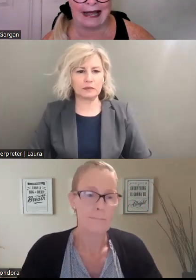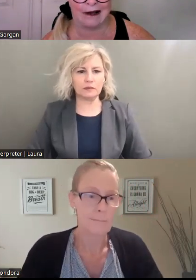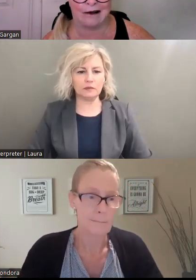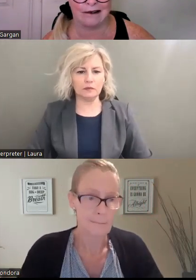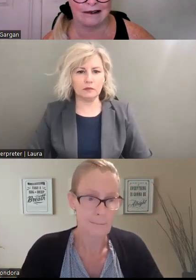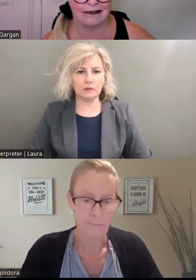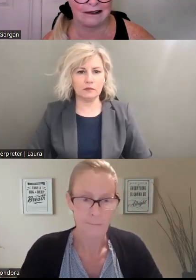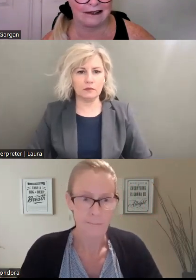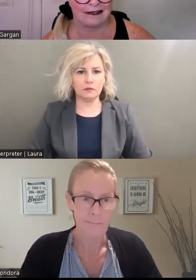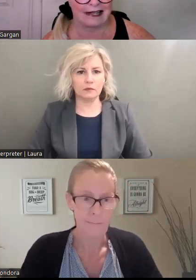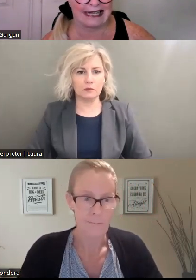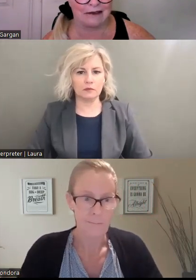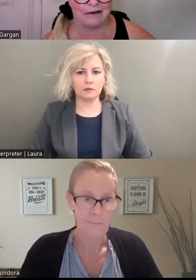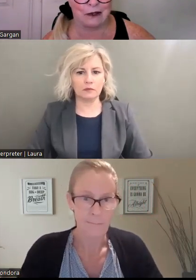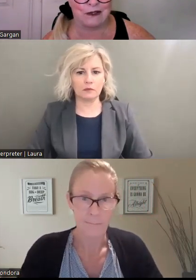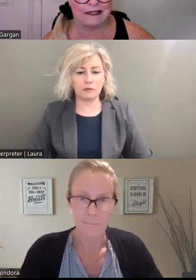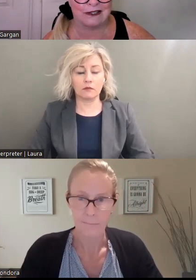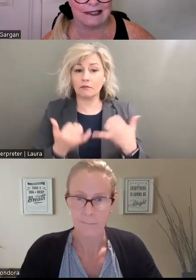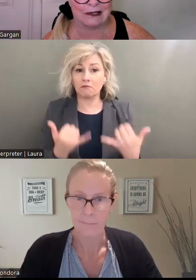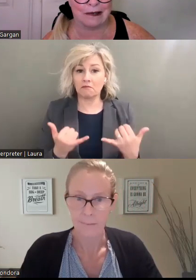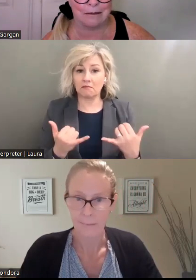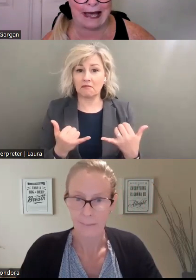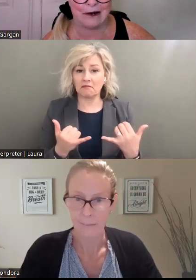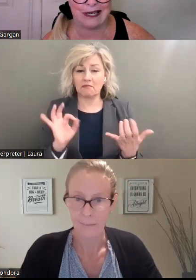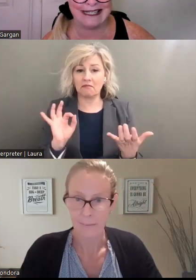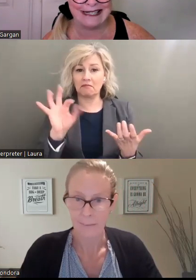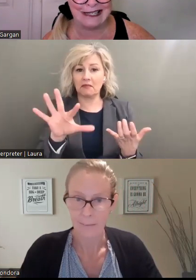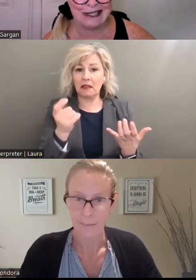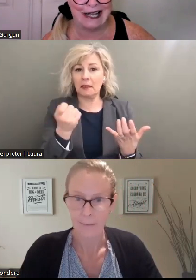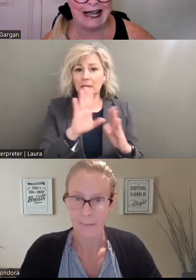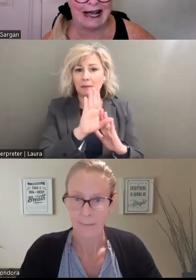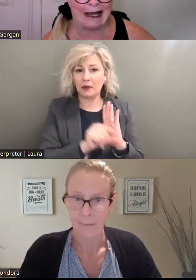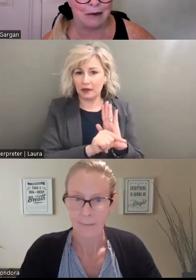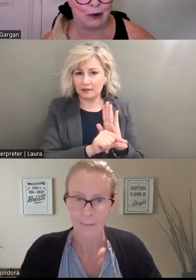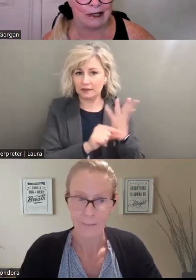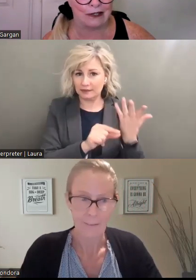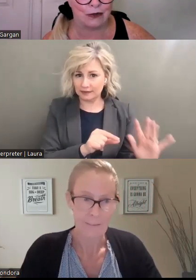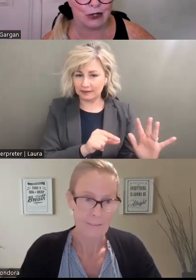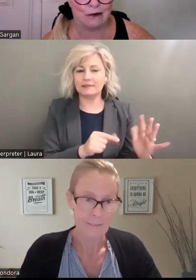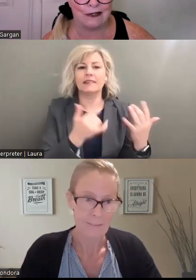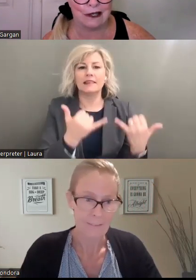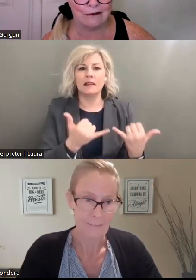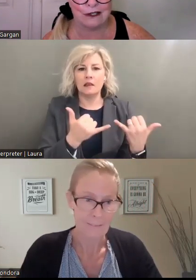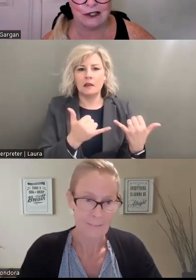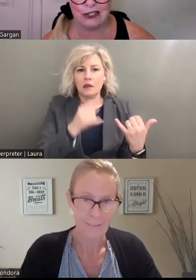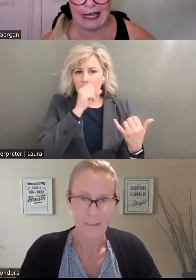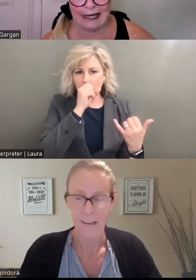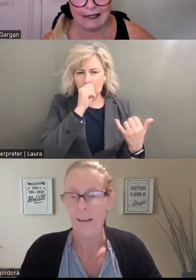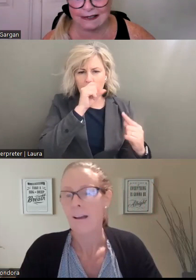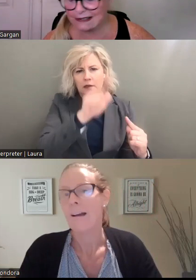And now, I've given you just a little bit of background here. I am going to turn this over